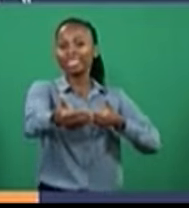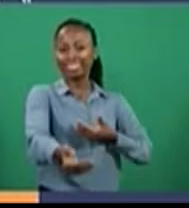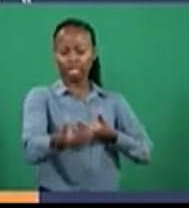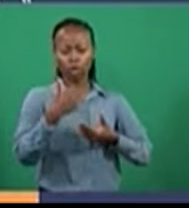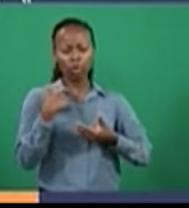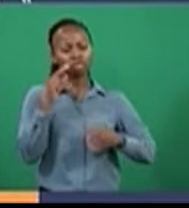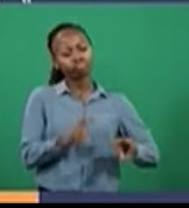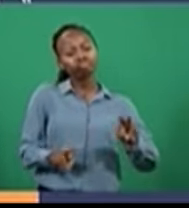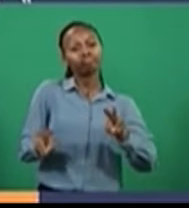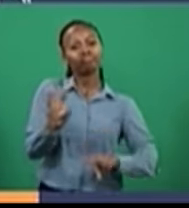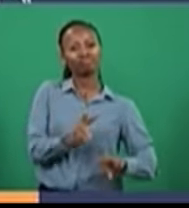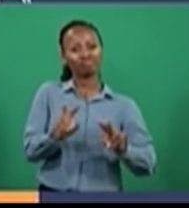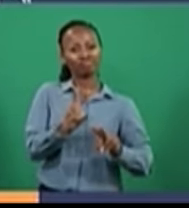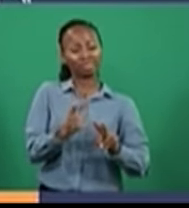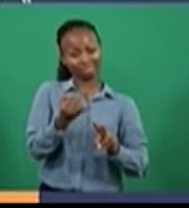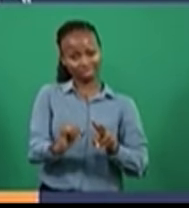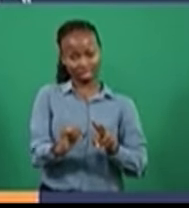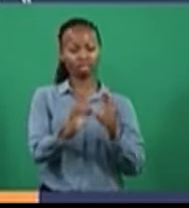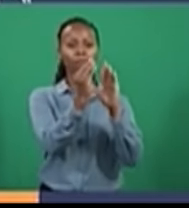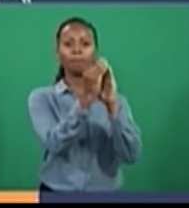our target range.